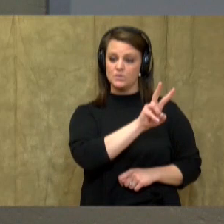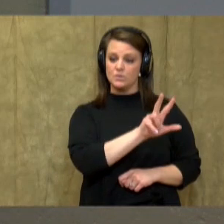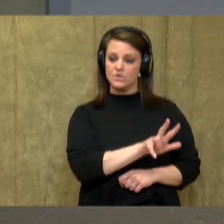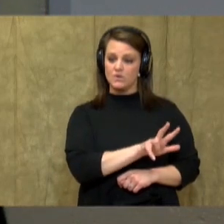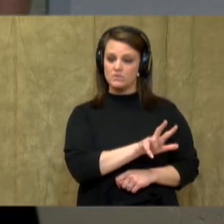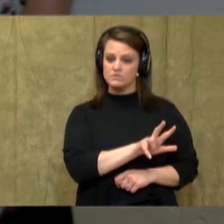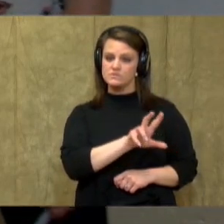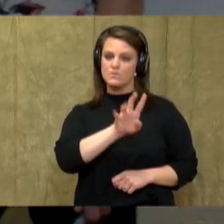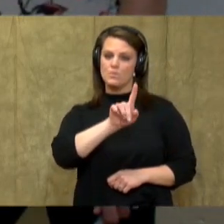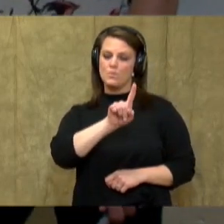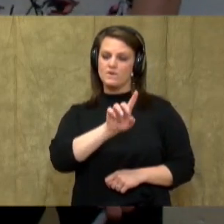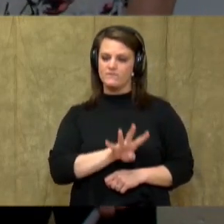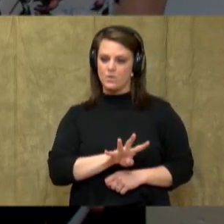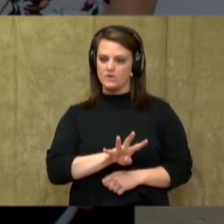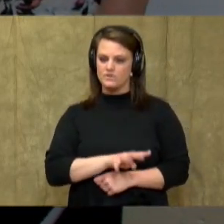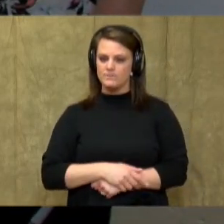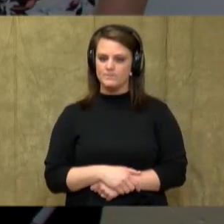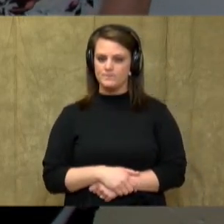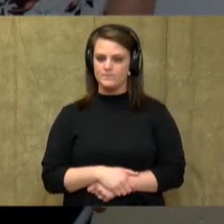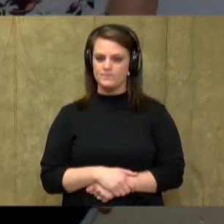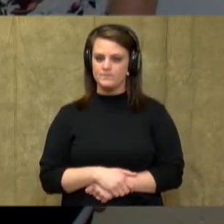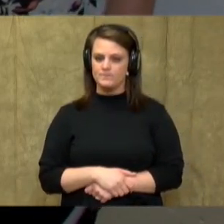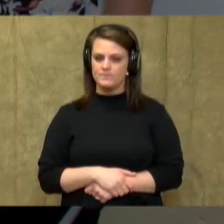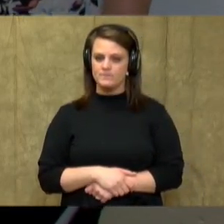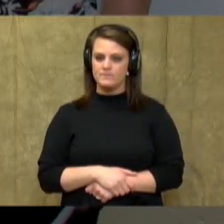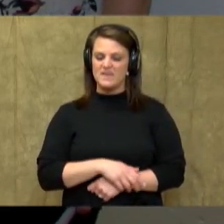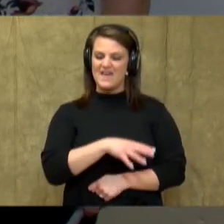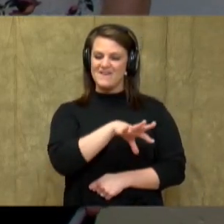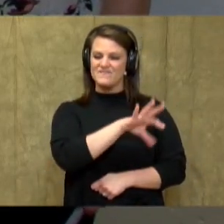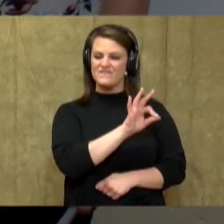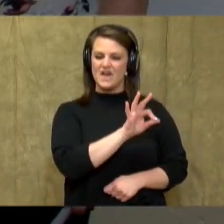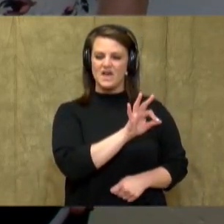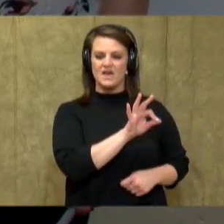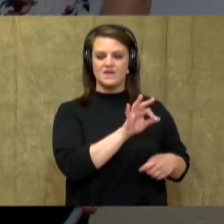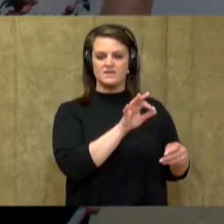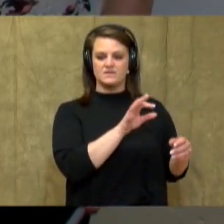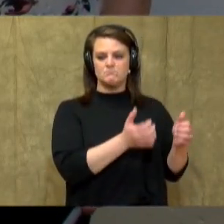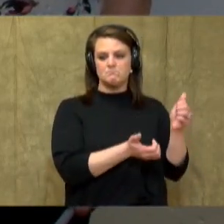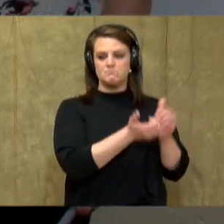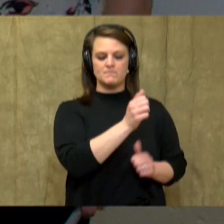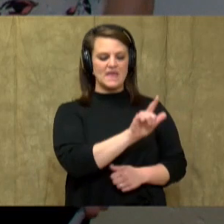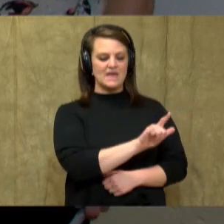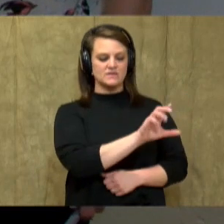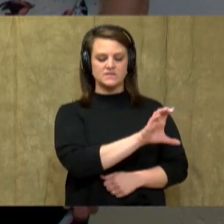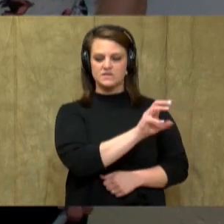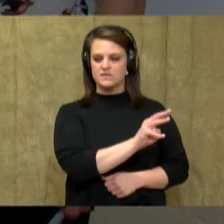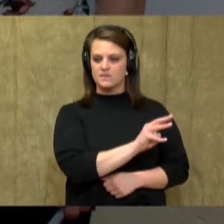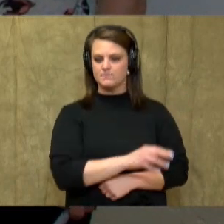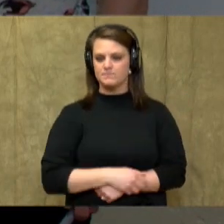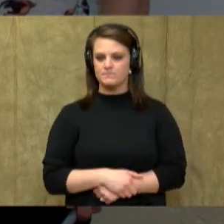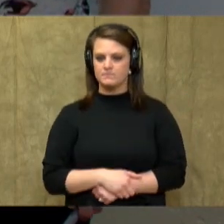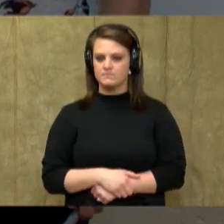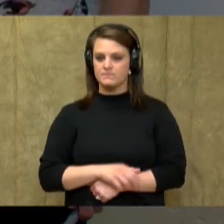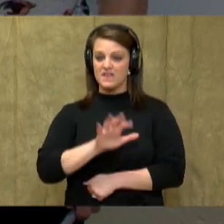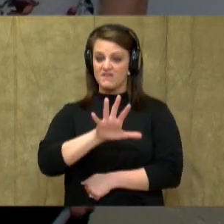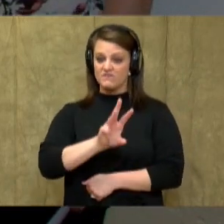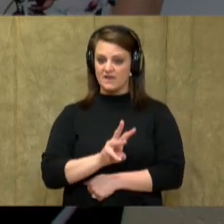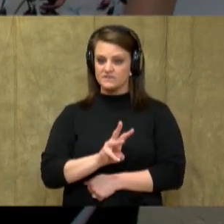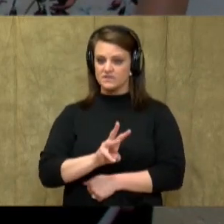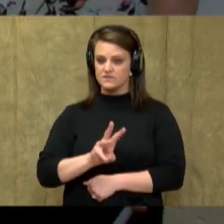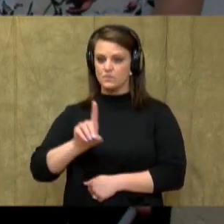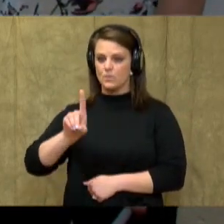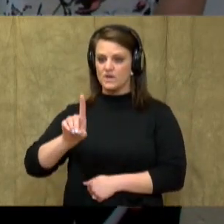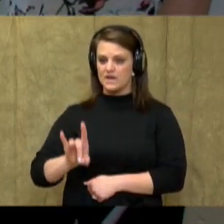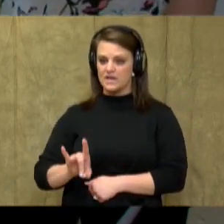fractions, 2/3 and 1/4, and find the lowest common denominator that they would have. I want you to look at